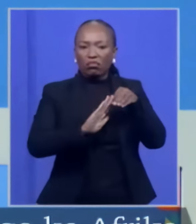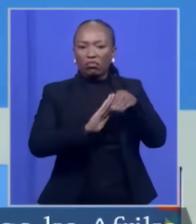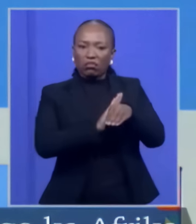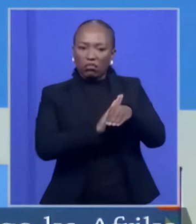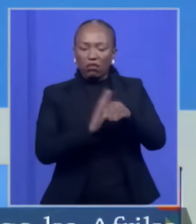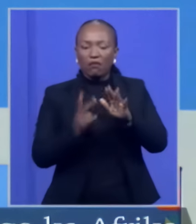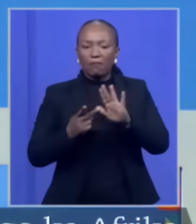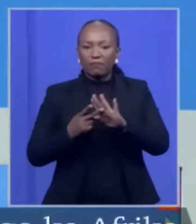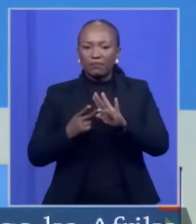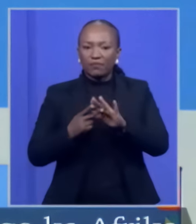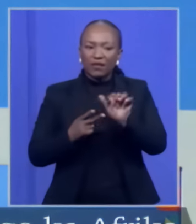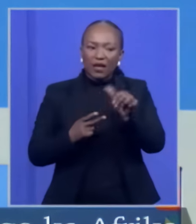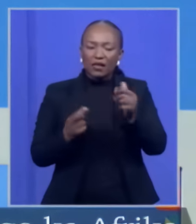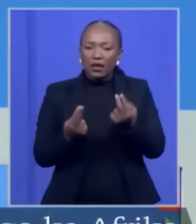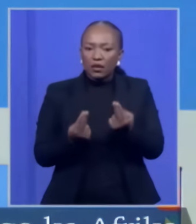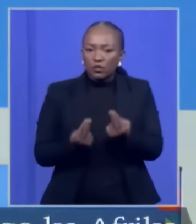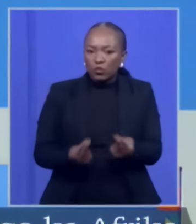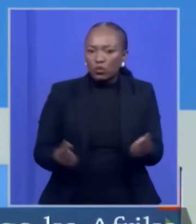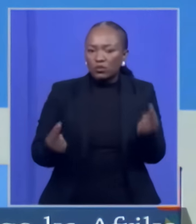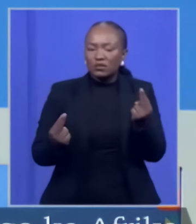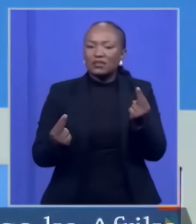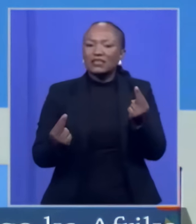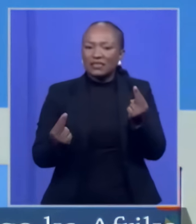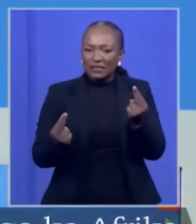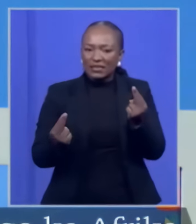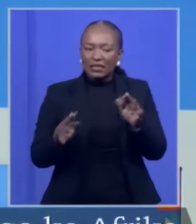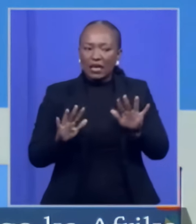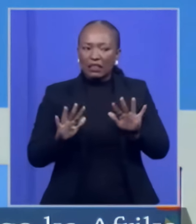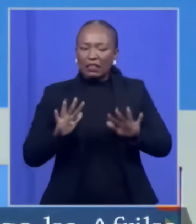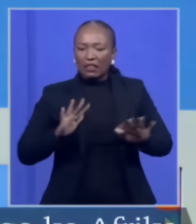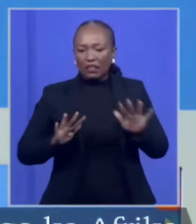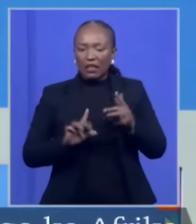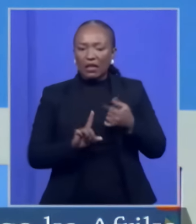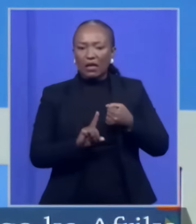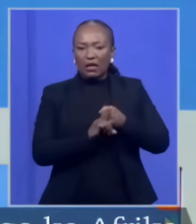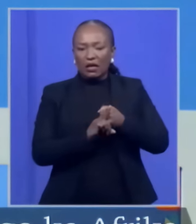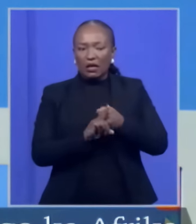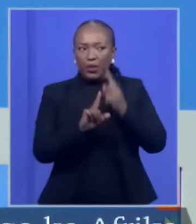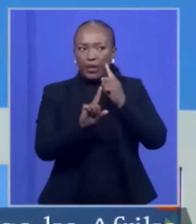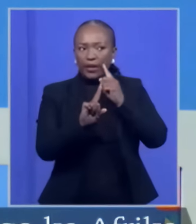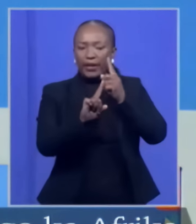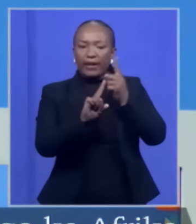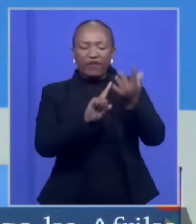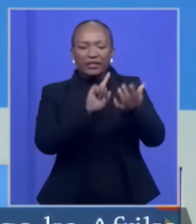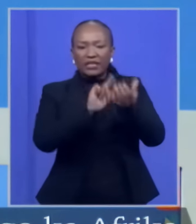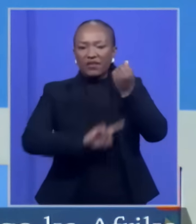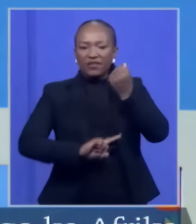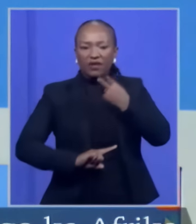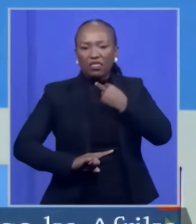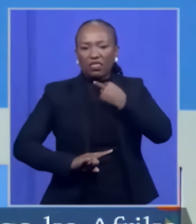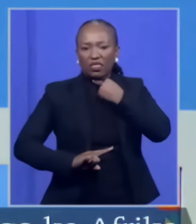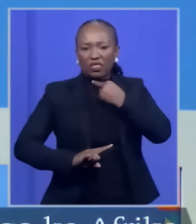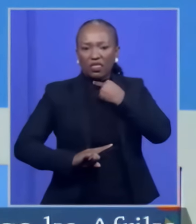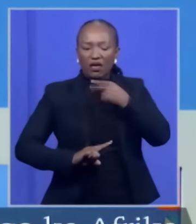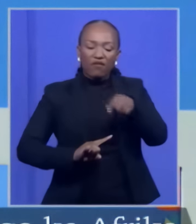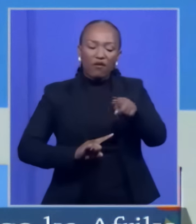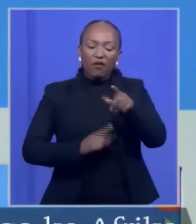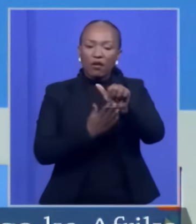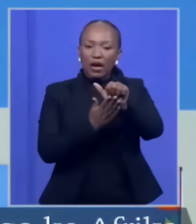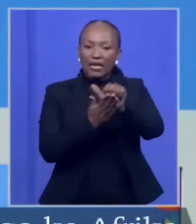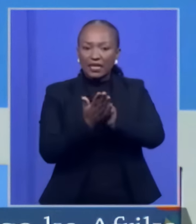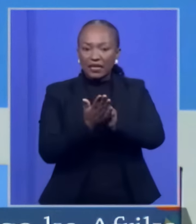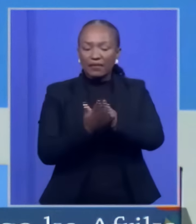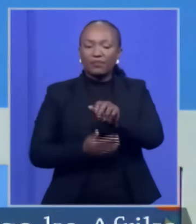and diverting resources, it impedes our ability to achieve the aspirations of Agenda